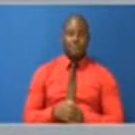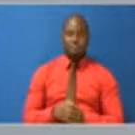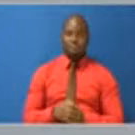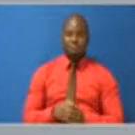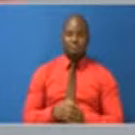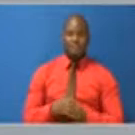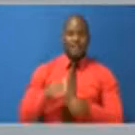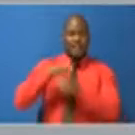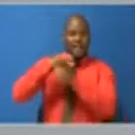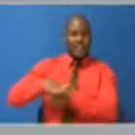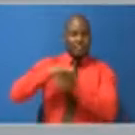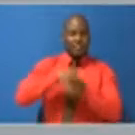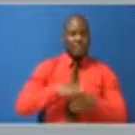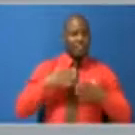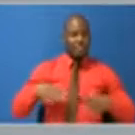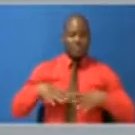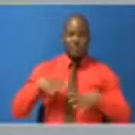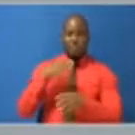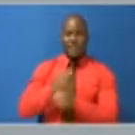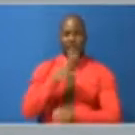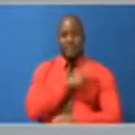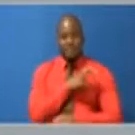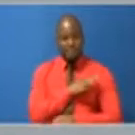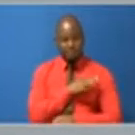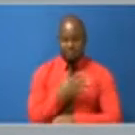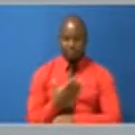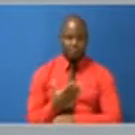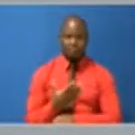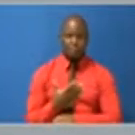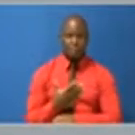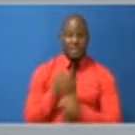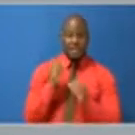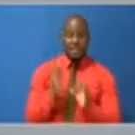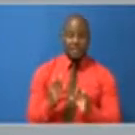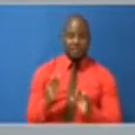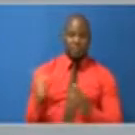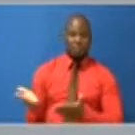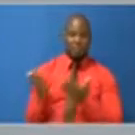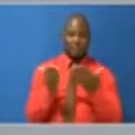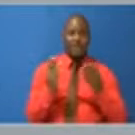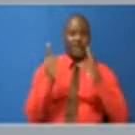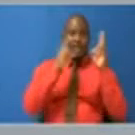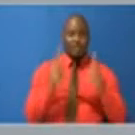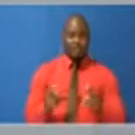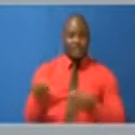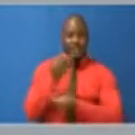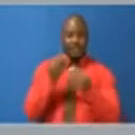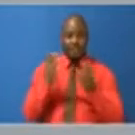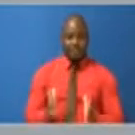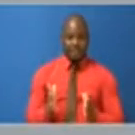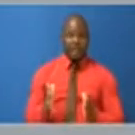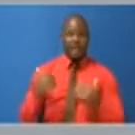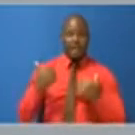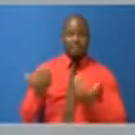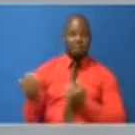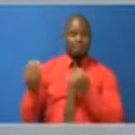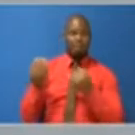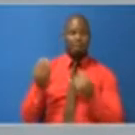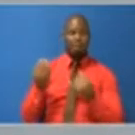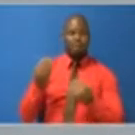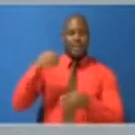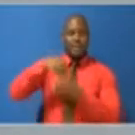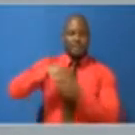not criminalize people are acting a living if we bring international investors and have them in every